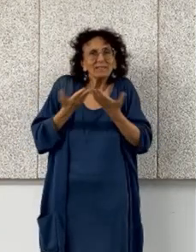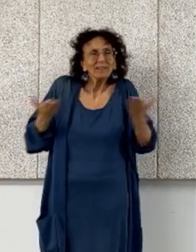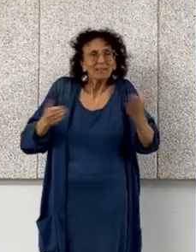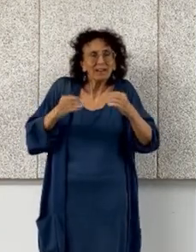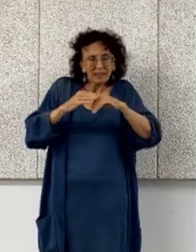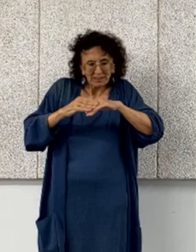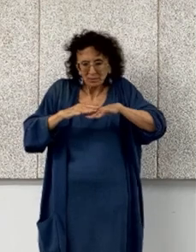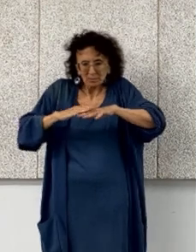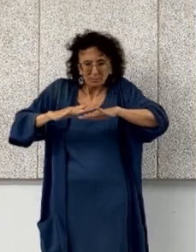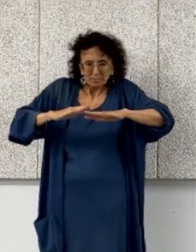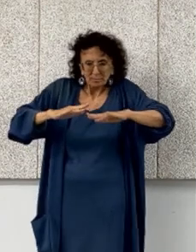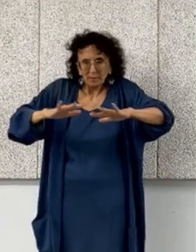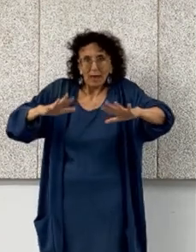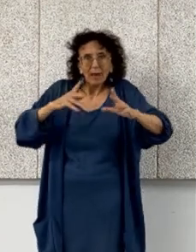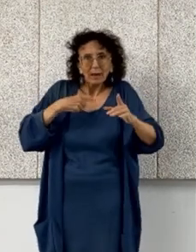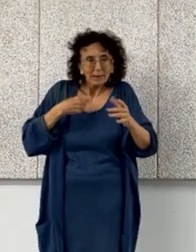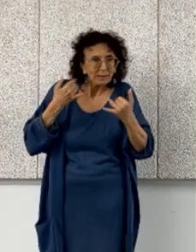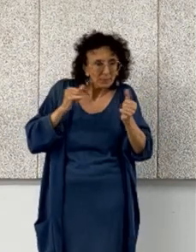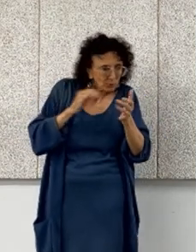continuing to learn. Yeah.